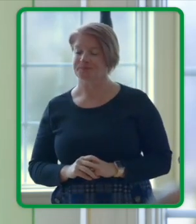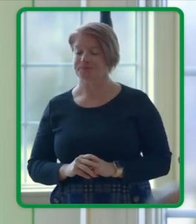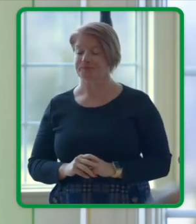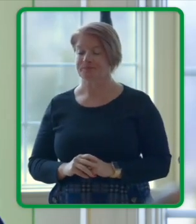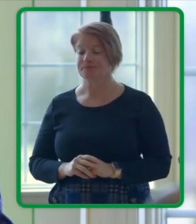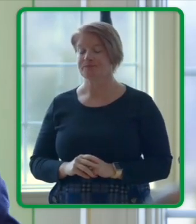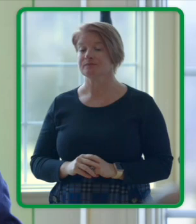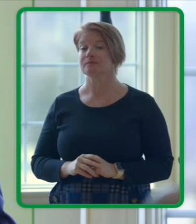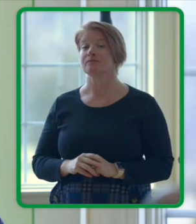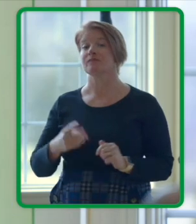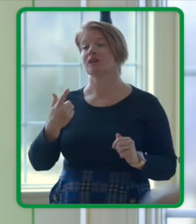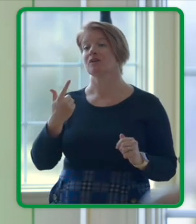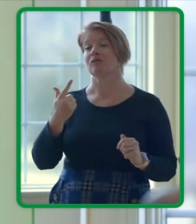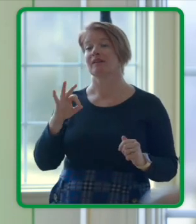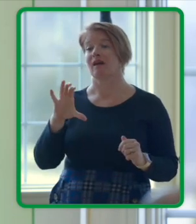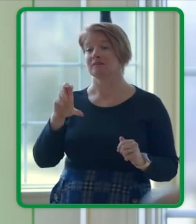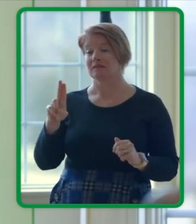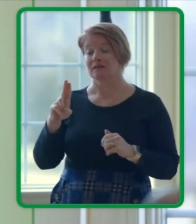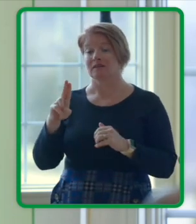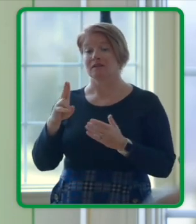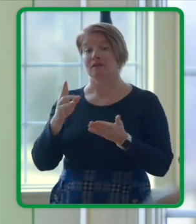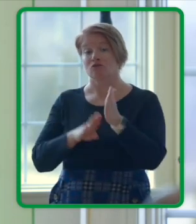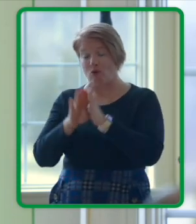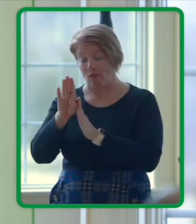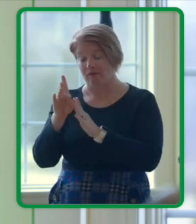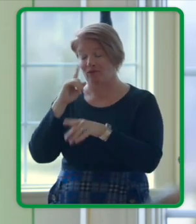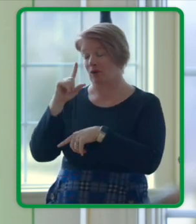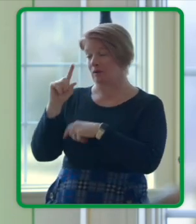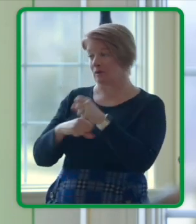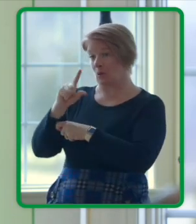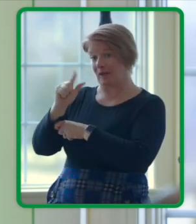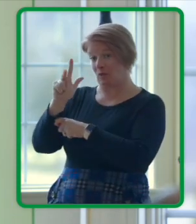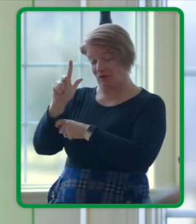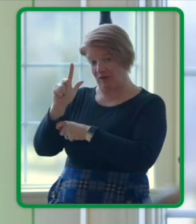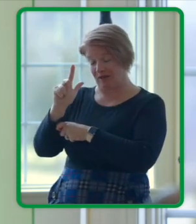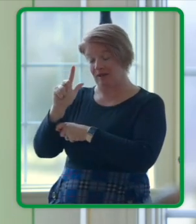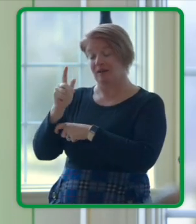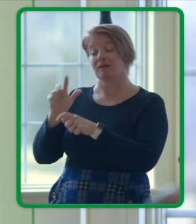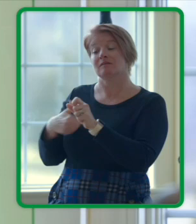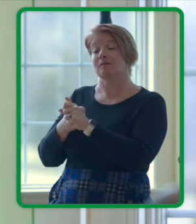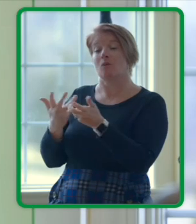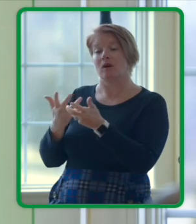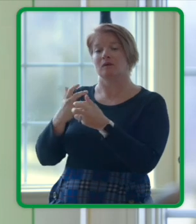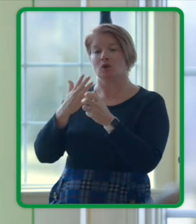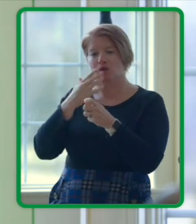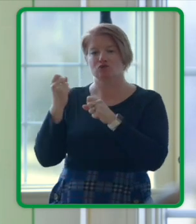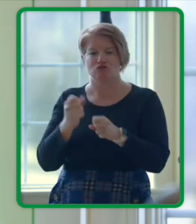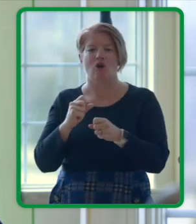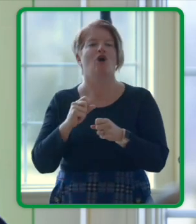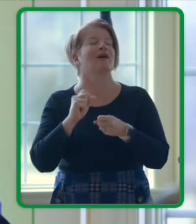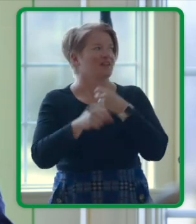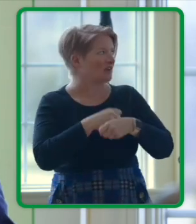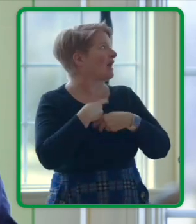Greylock's balance sheet growth in 23 was primarily driven by another really strong year of lending, good